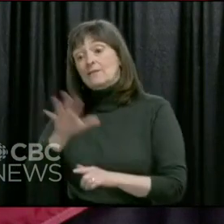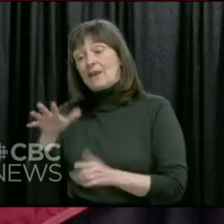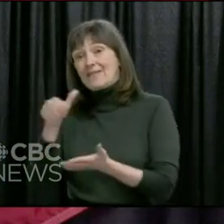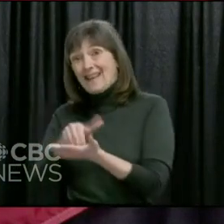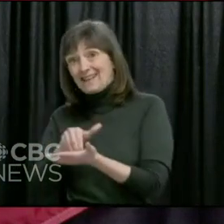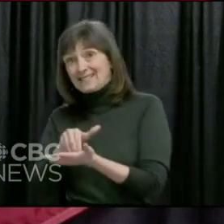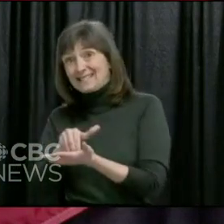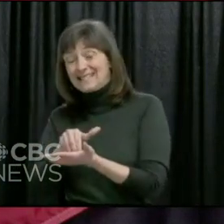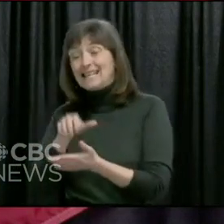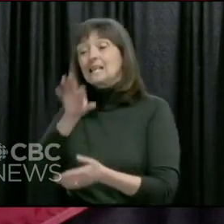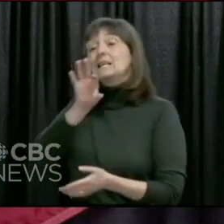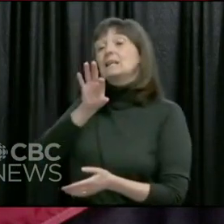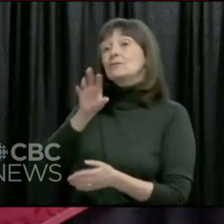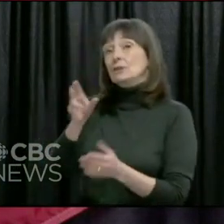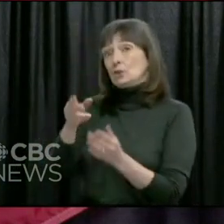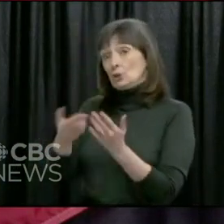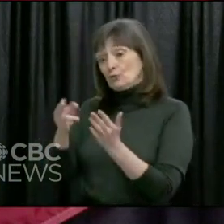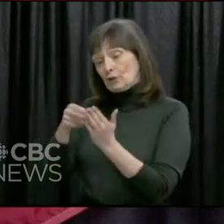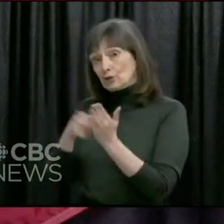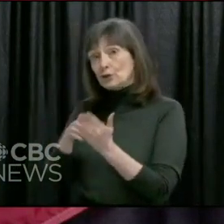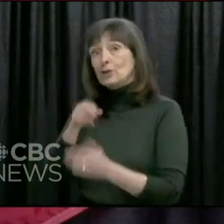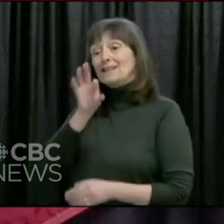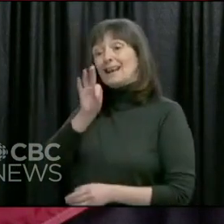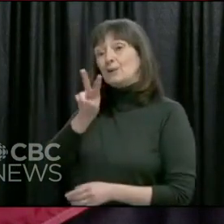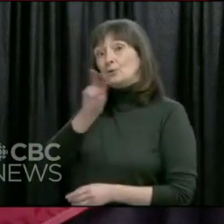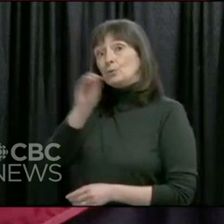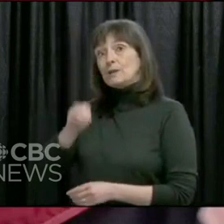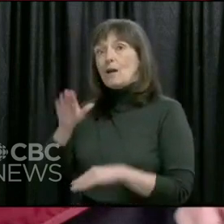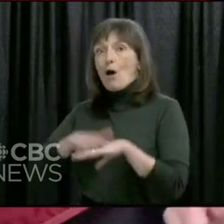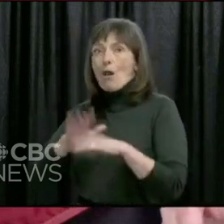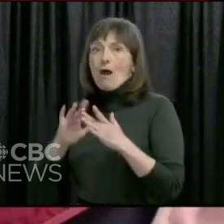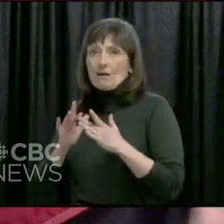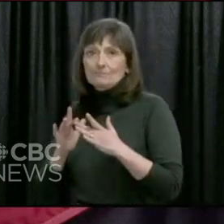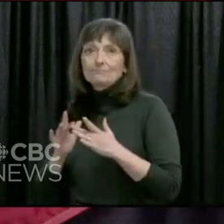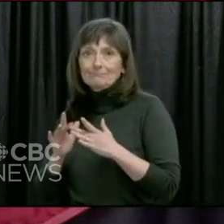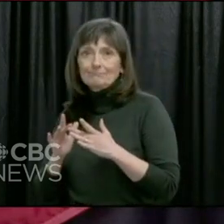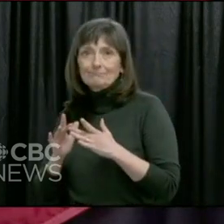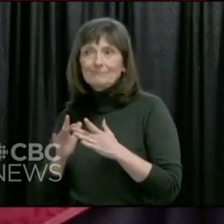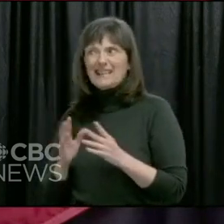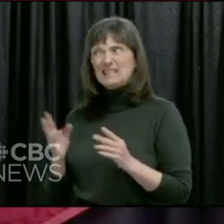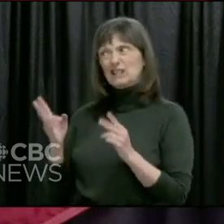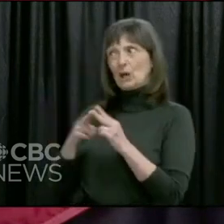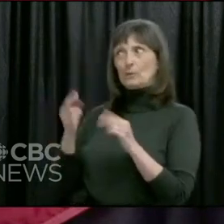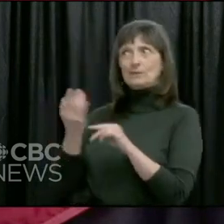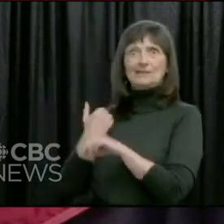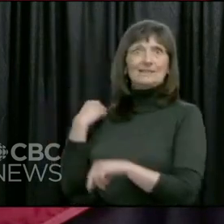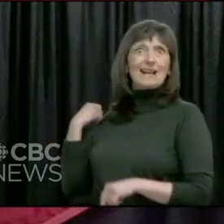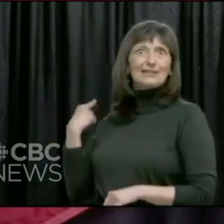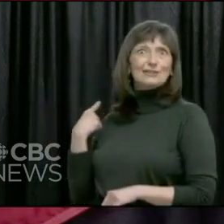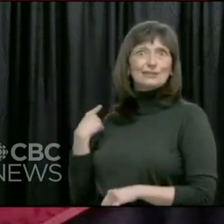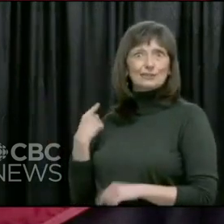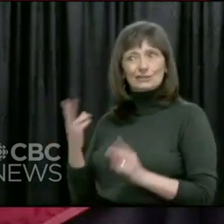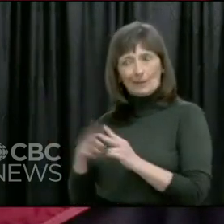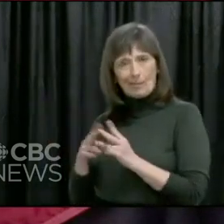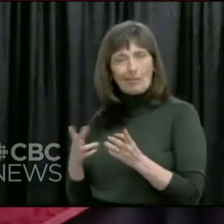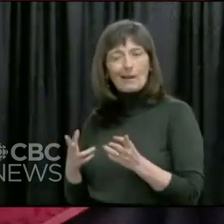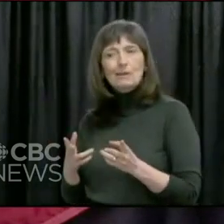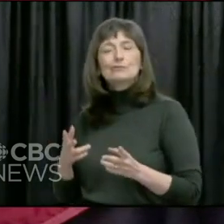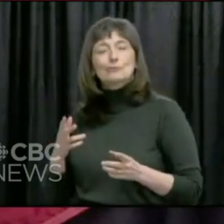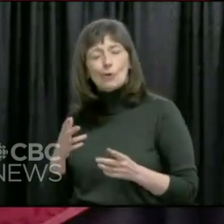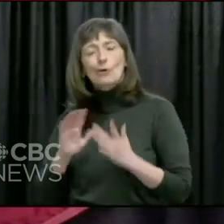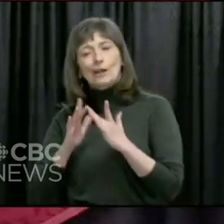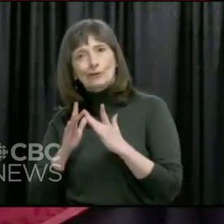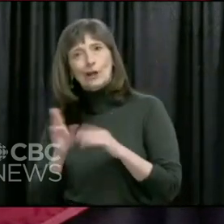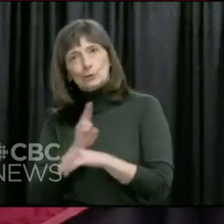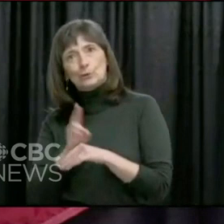renewed, 92% were renewed online, and that's nearly doubled since last year. So the changes are working, and people are